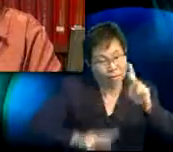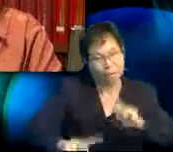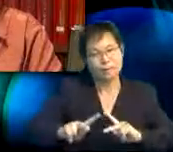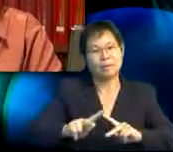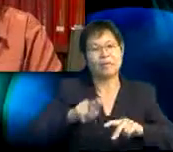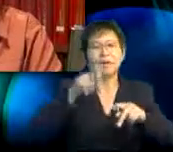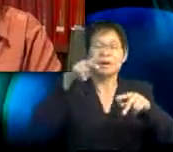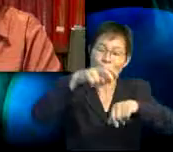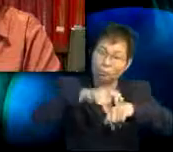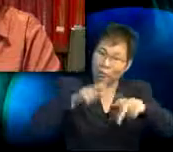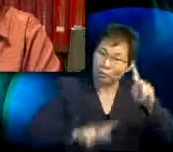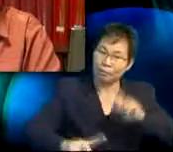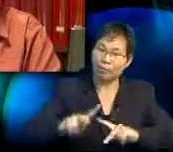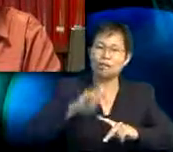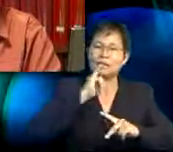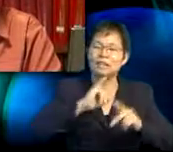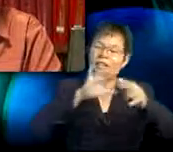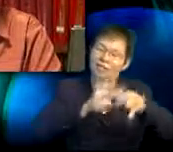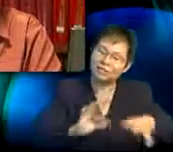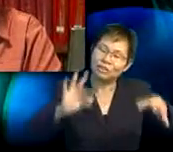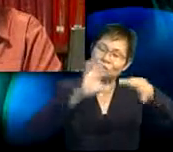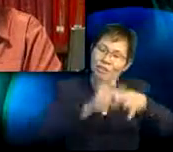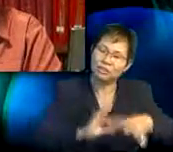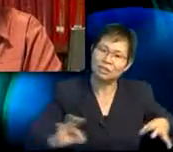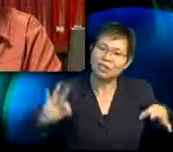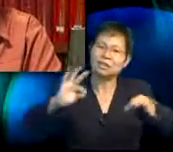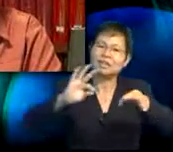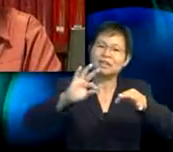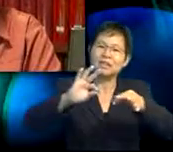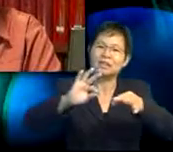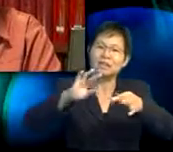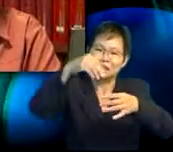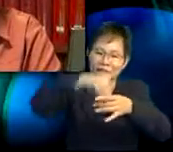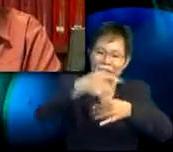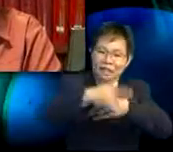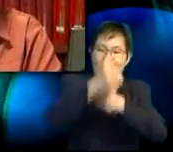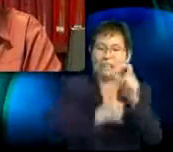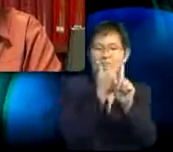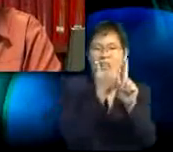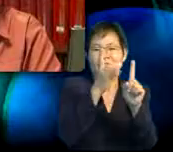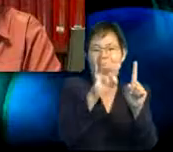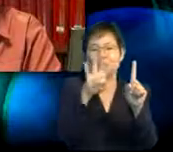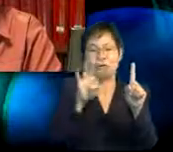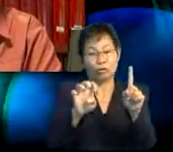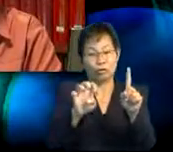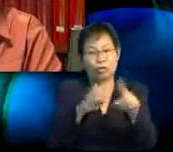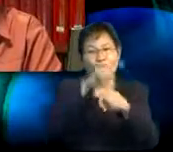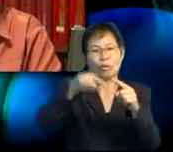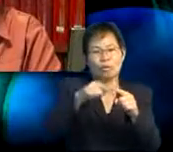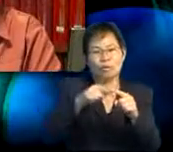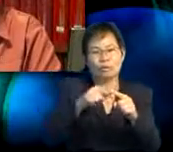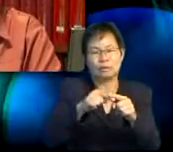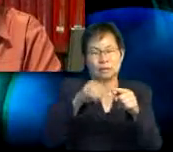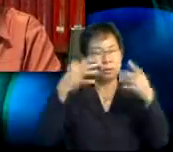The Potato People is a story set in the early 1840s in Ireland when there was a